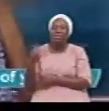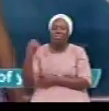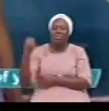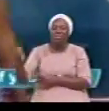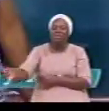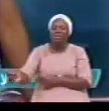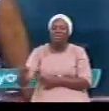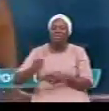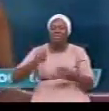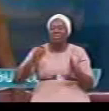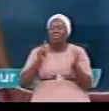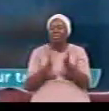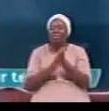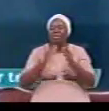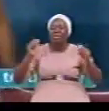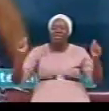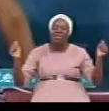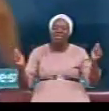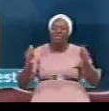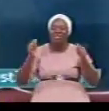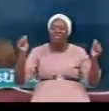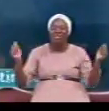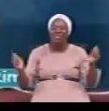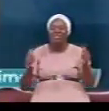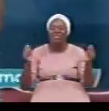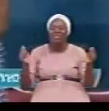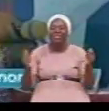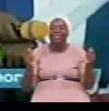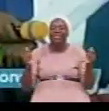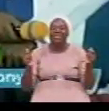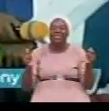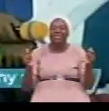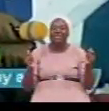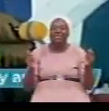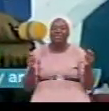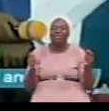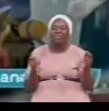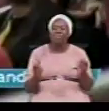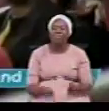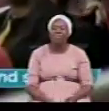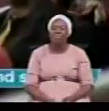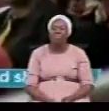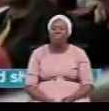Can you see the miracle? Jam your hands together for the Lord.